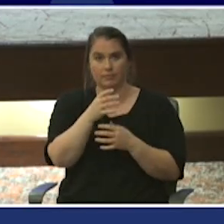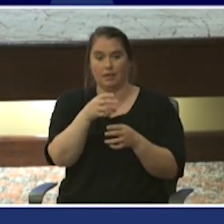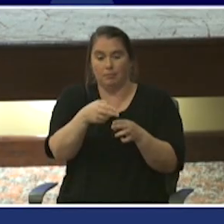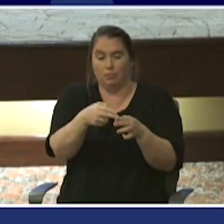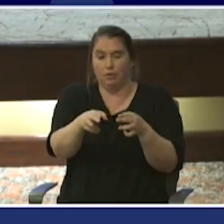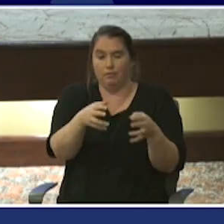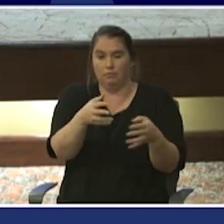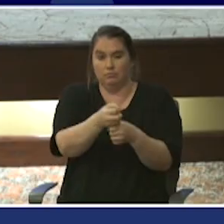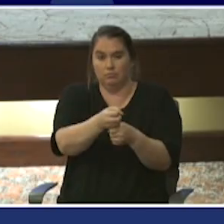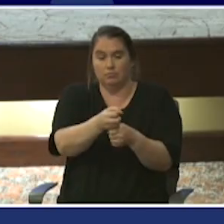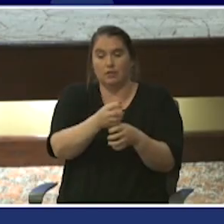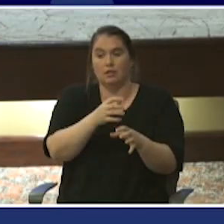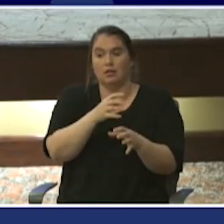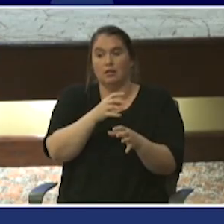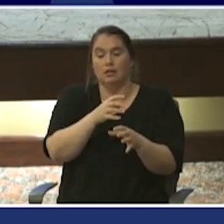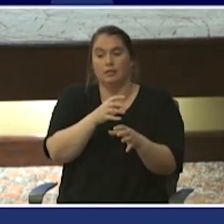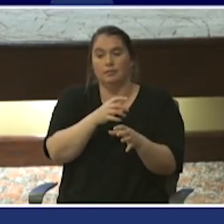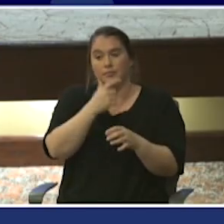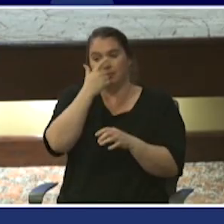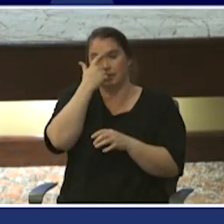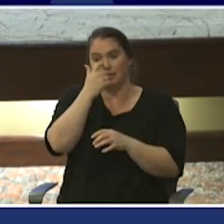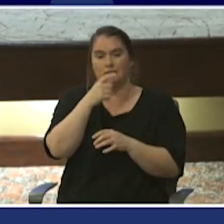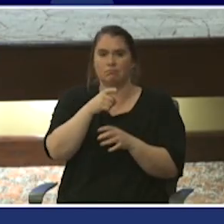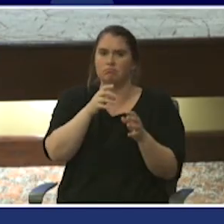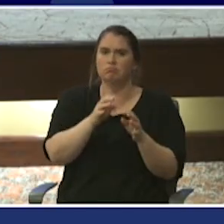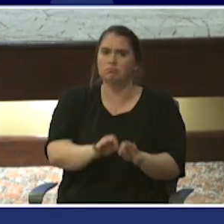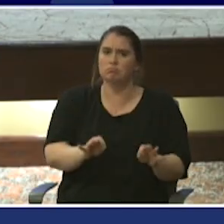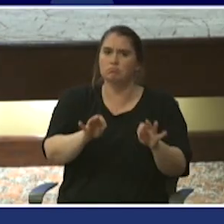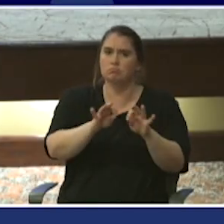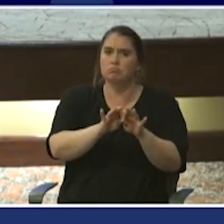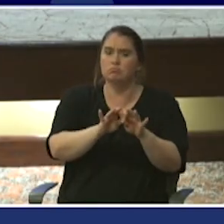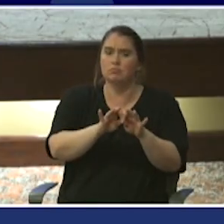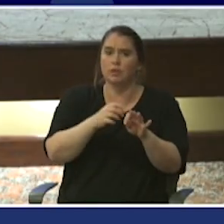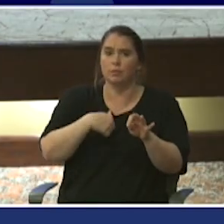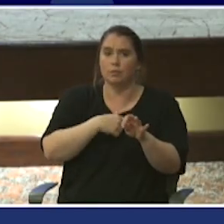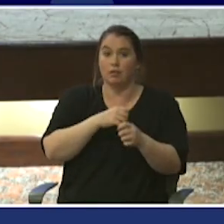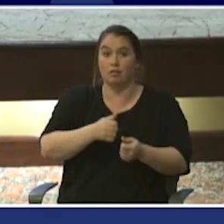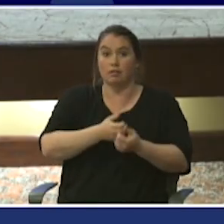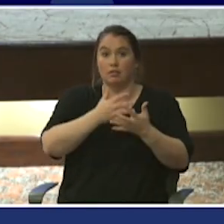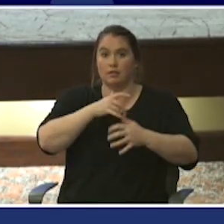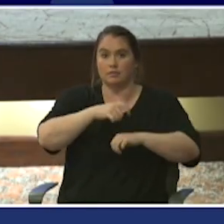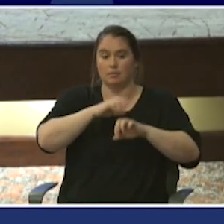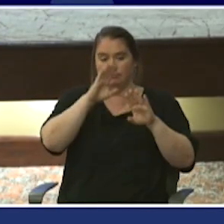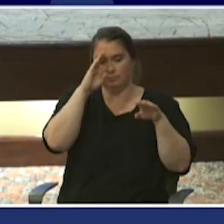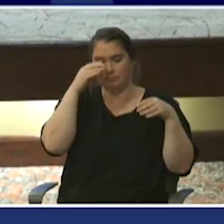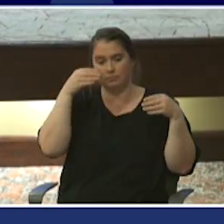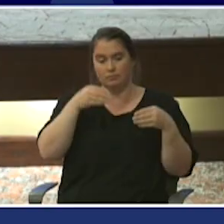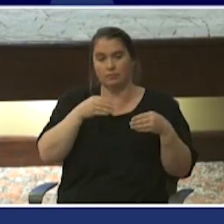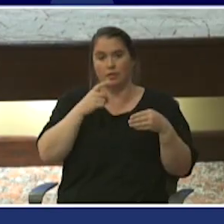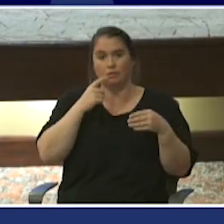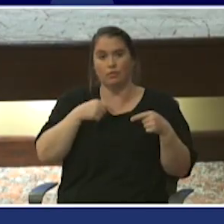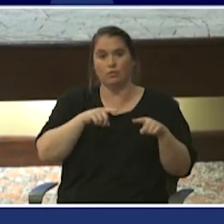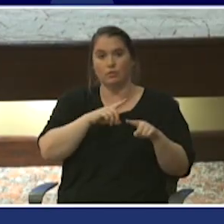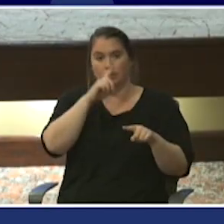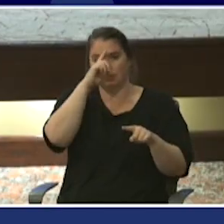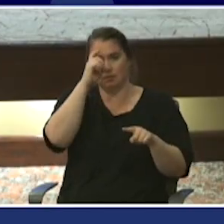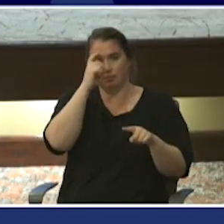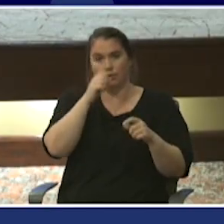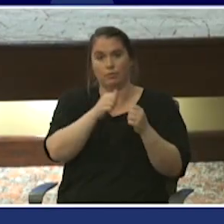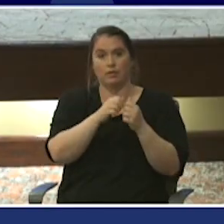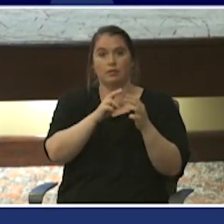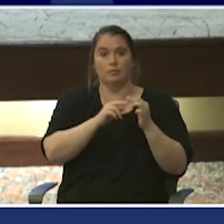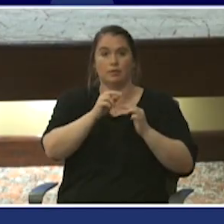of it because it is a pretty big deal that we've spent a lot of time on over the summer with our building